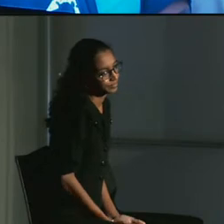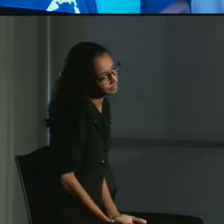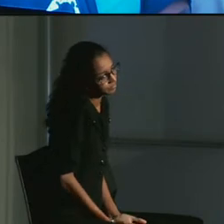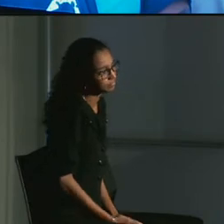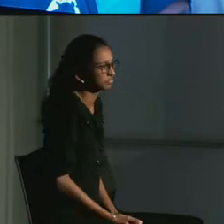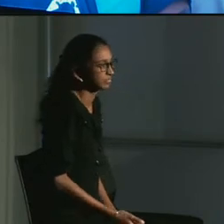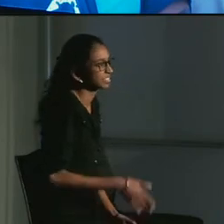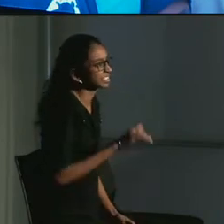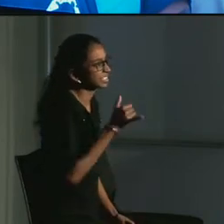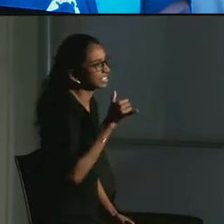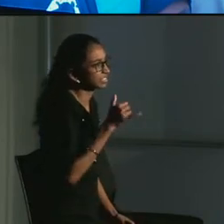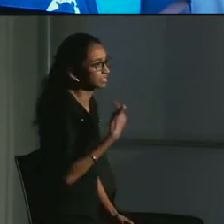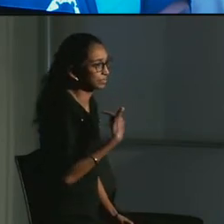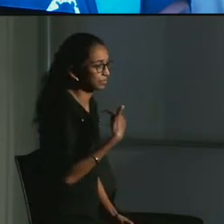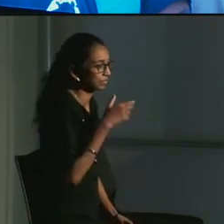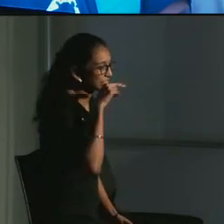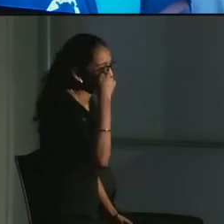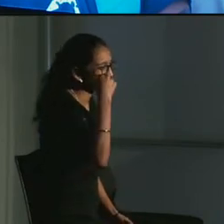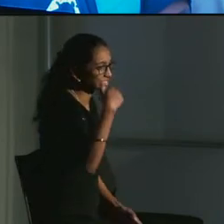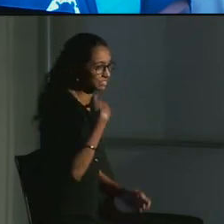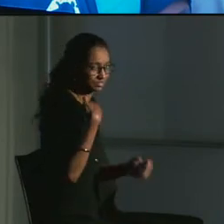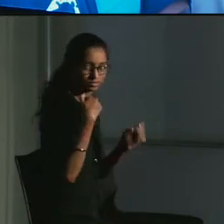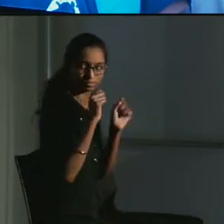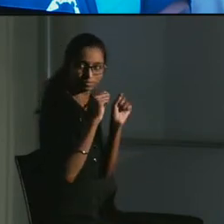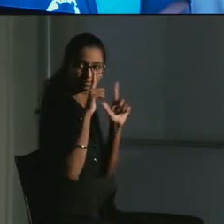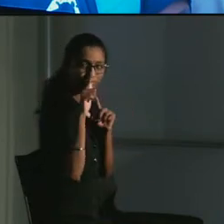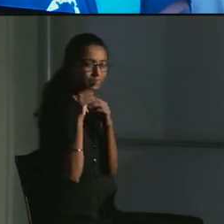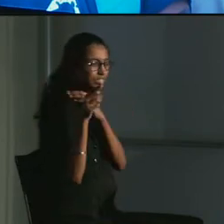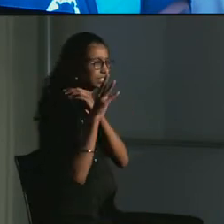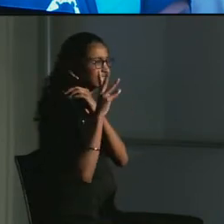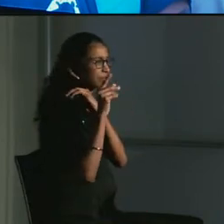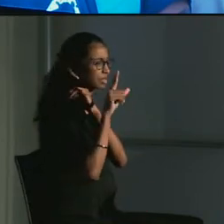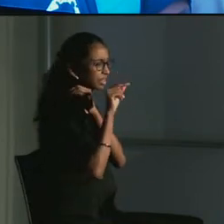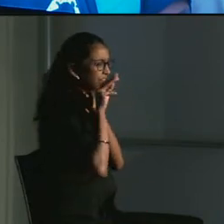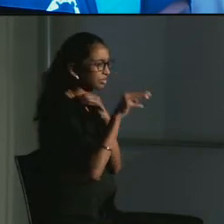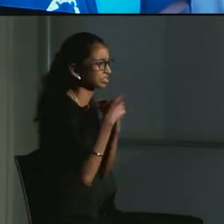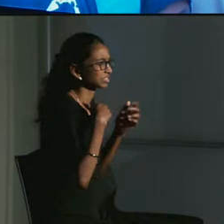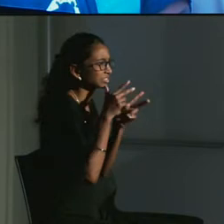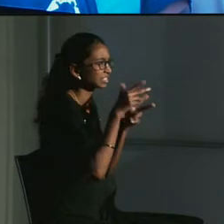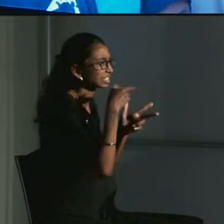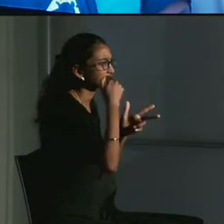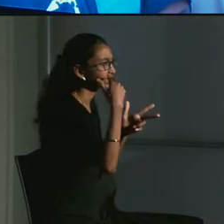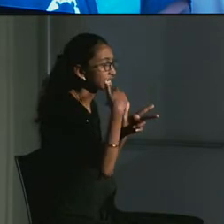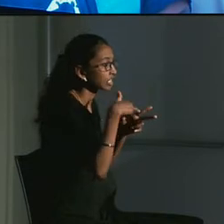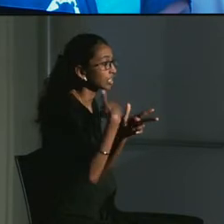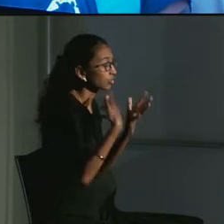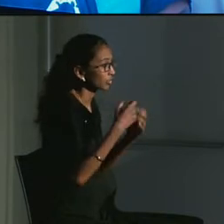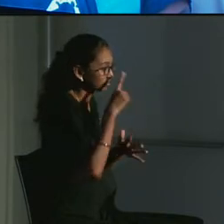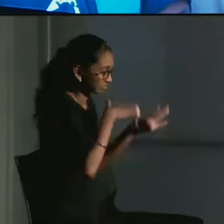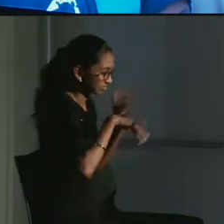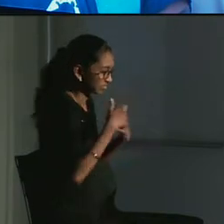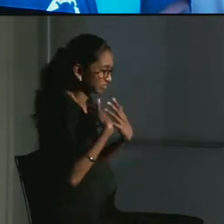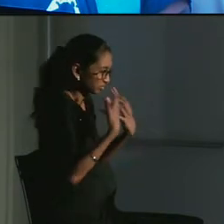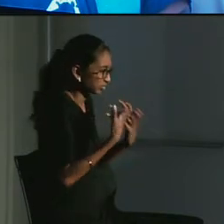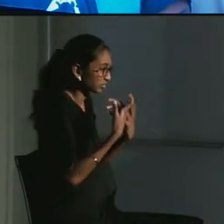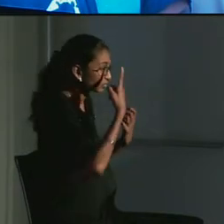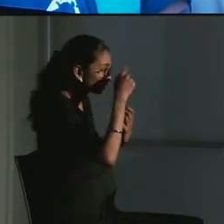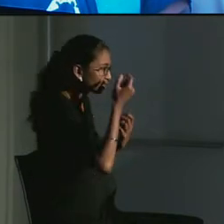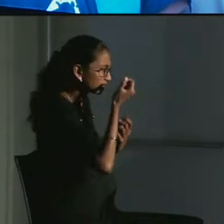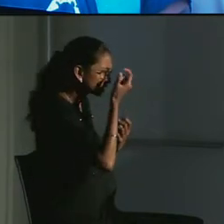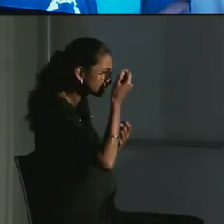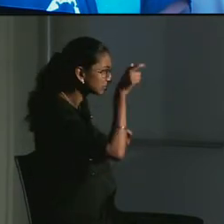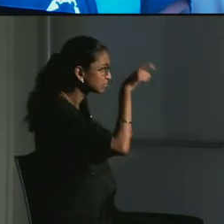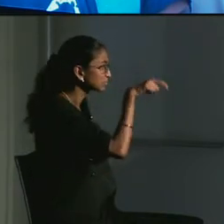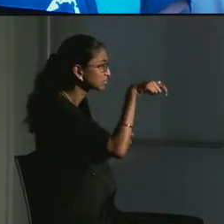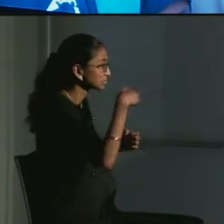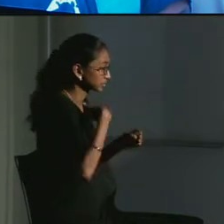So the reason why we put out this audacious number really is so that it propels us into recognizing the amount